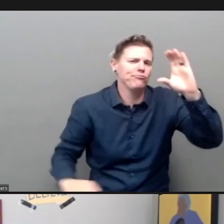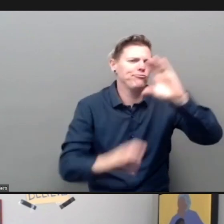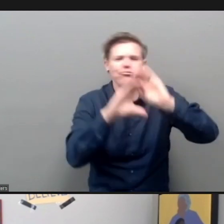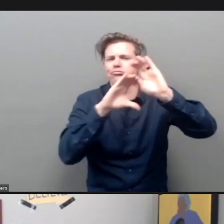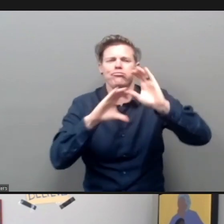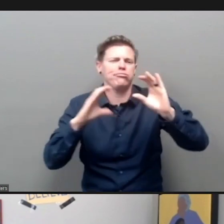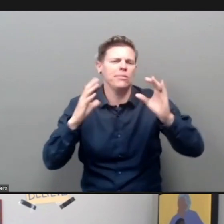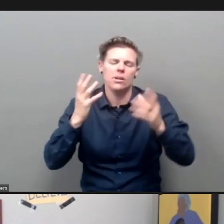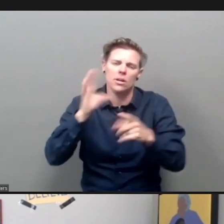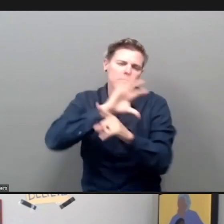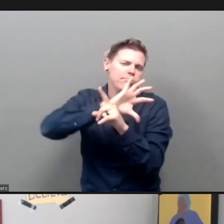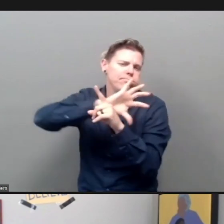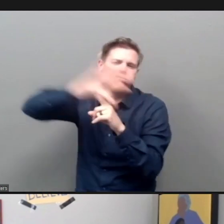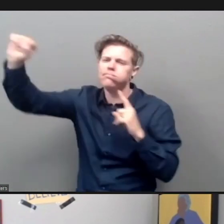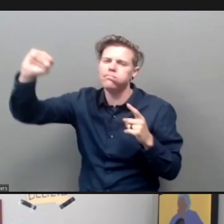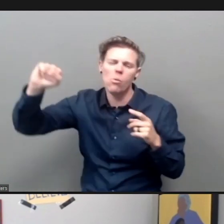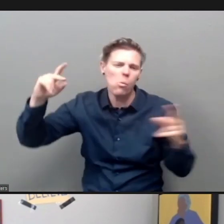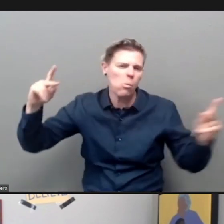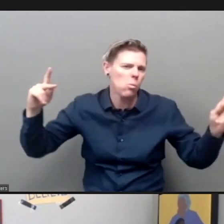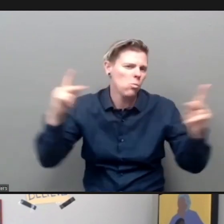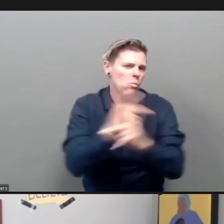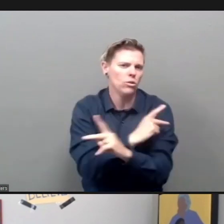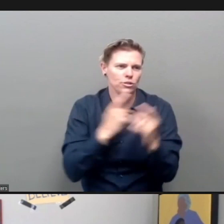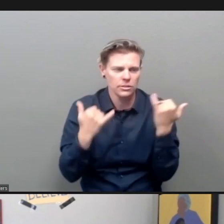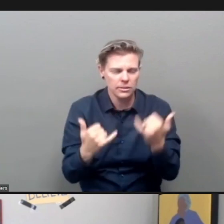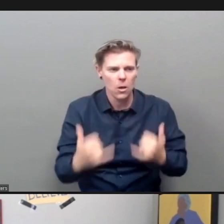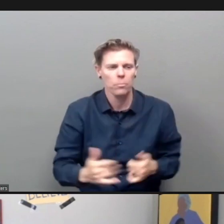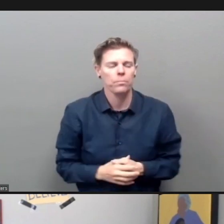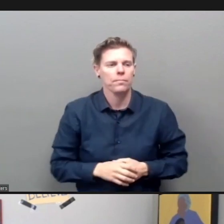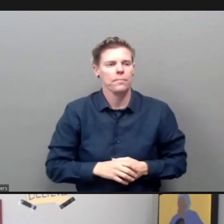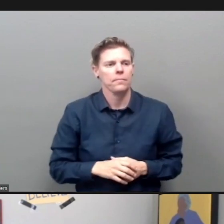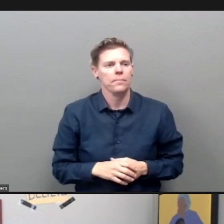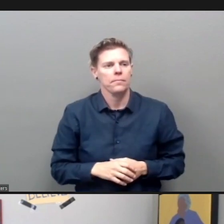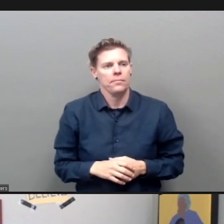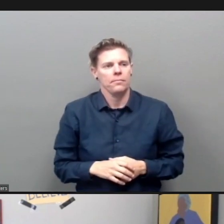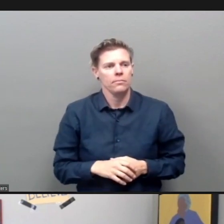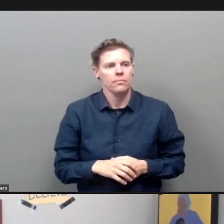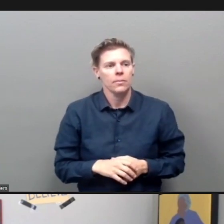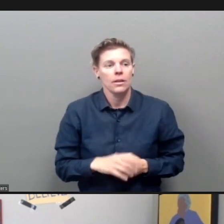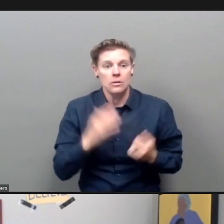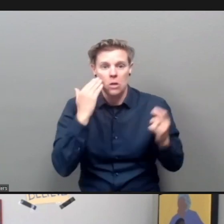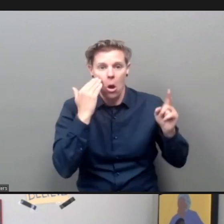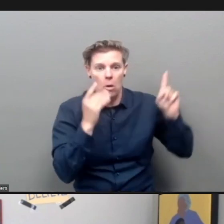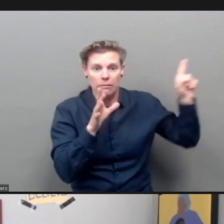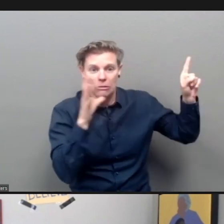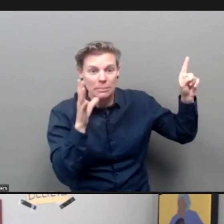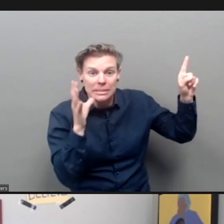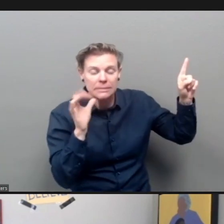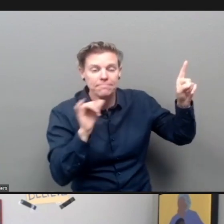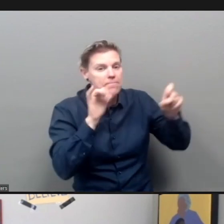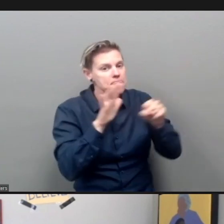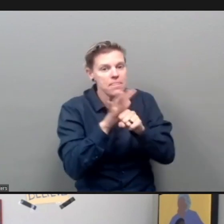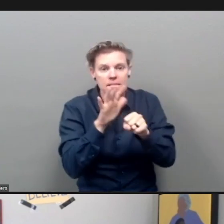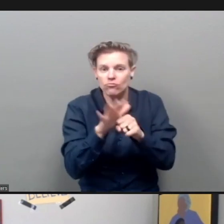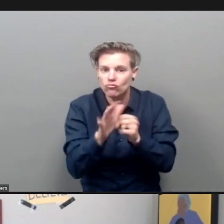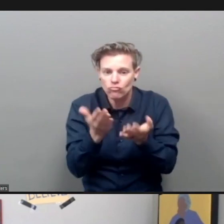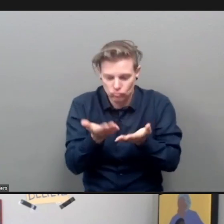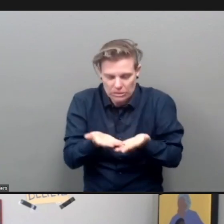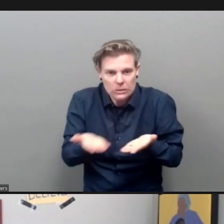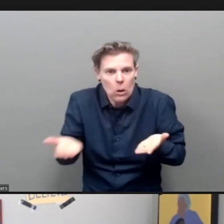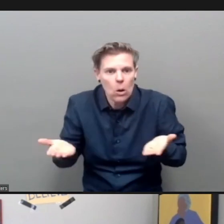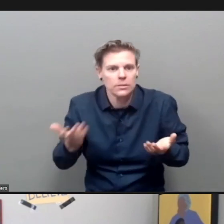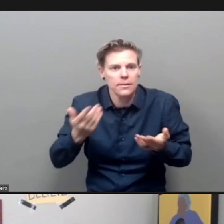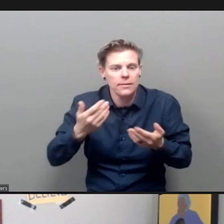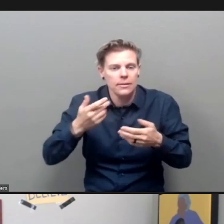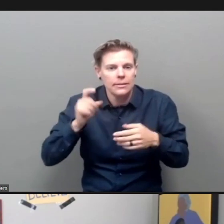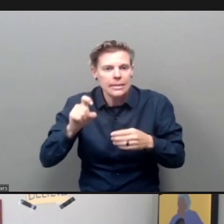it's a combination of the need for services outstripping the capacity and the tendency in general for